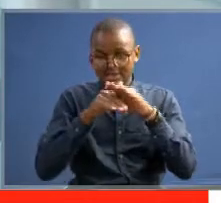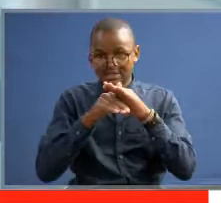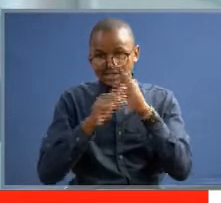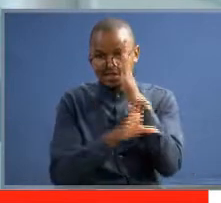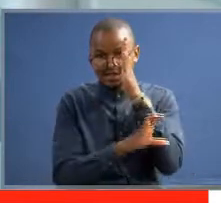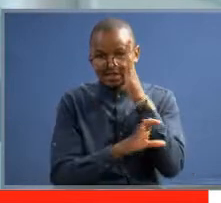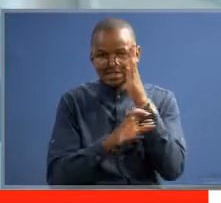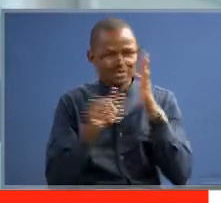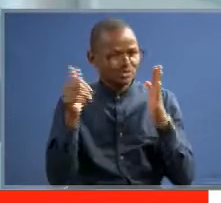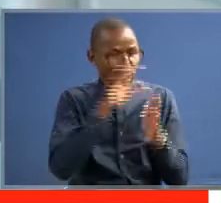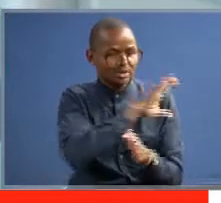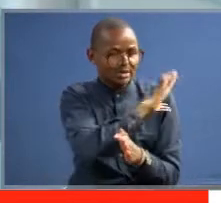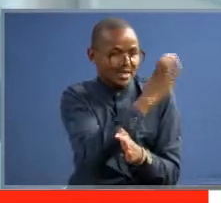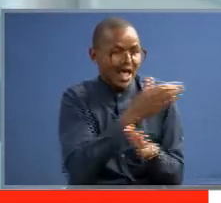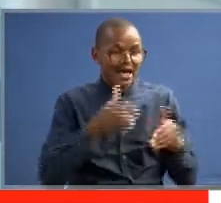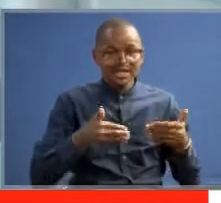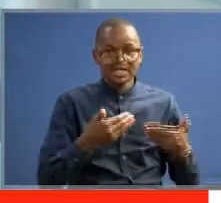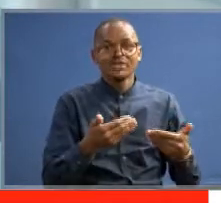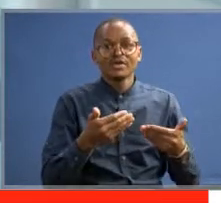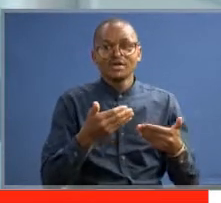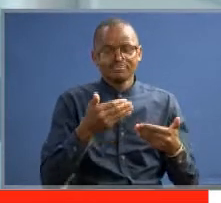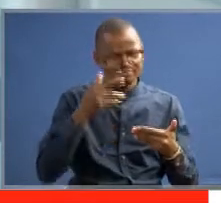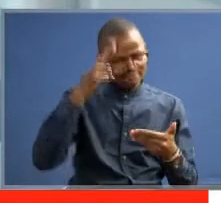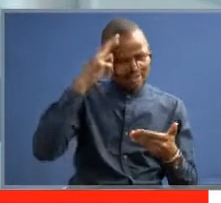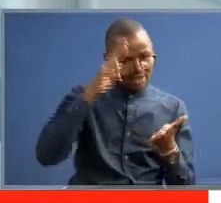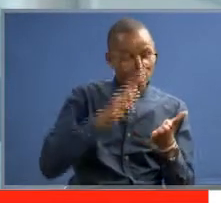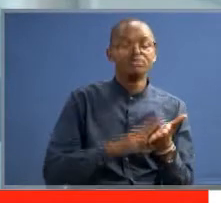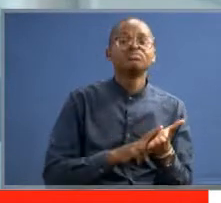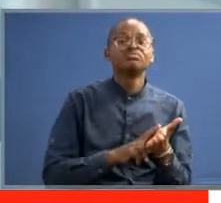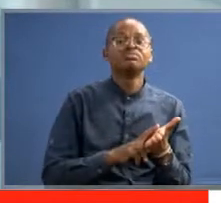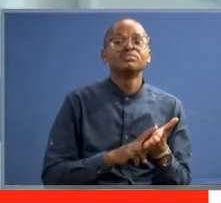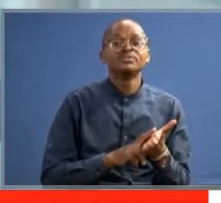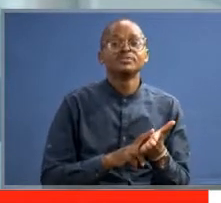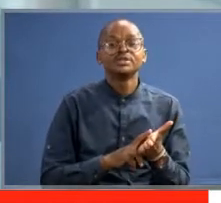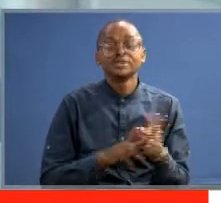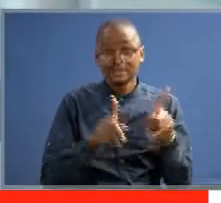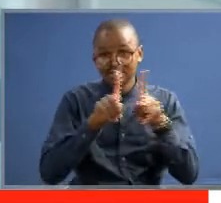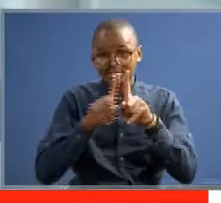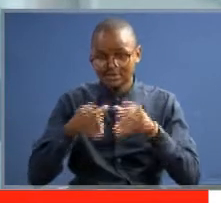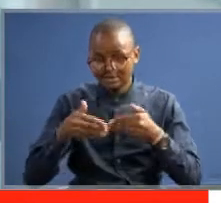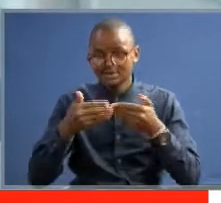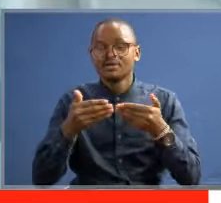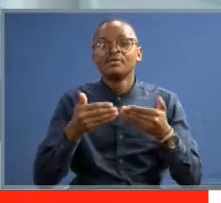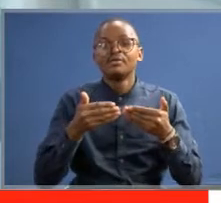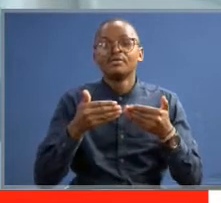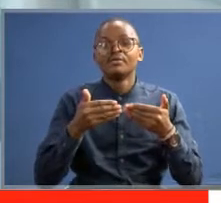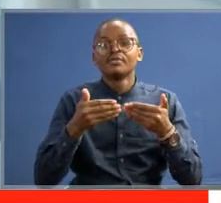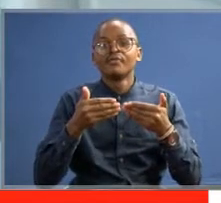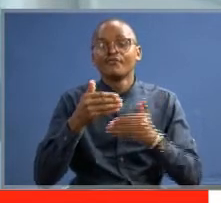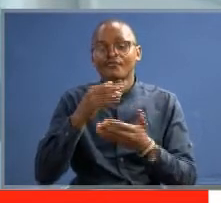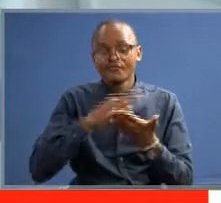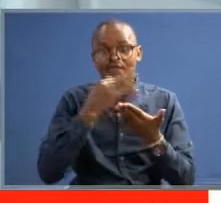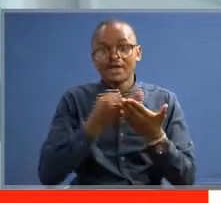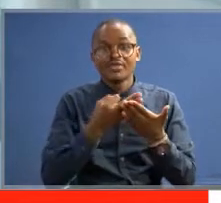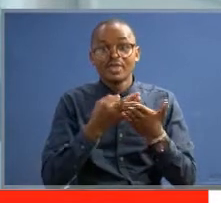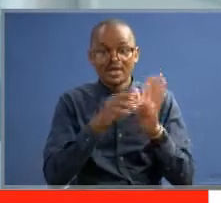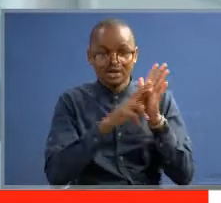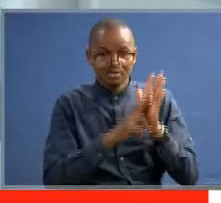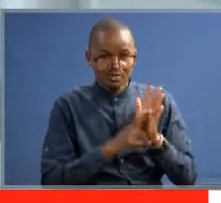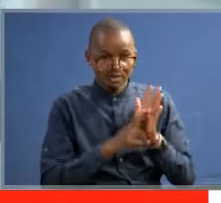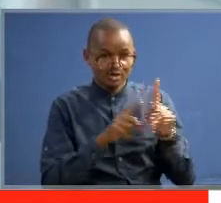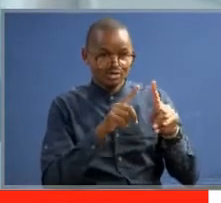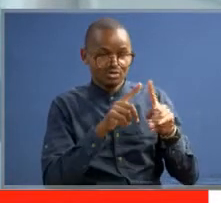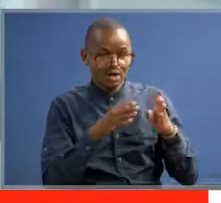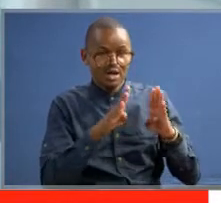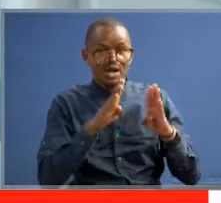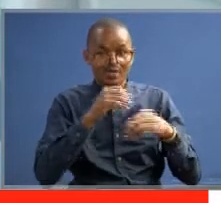whatever capacity, they are given due recognition and of course, given the due funds that they require to enable